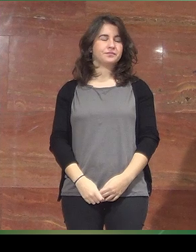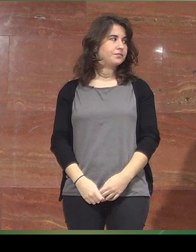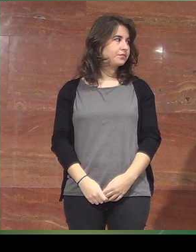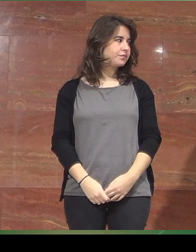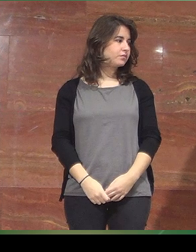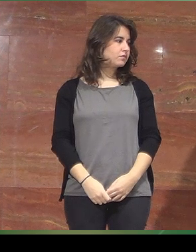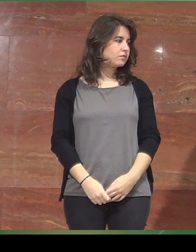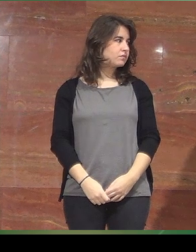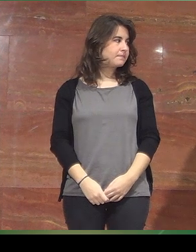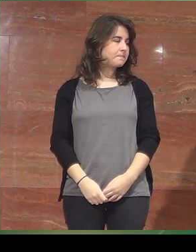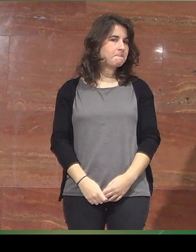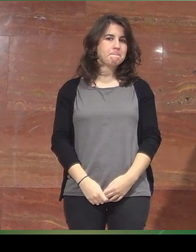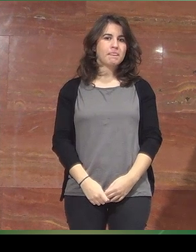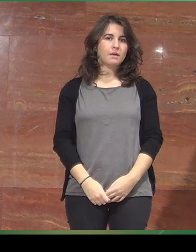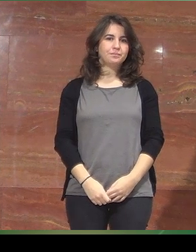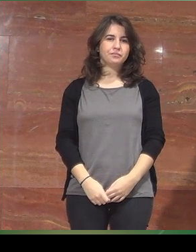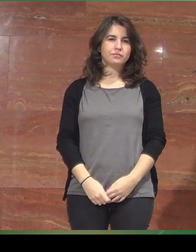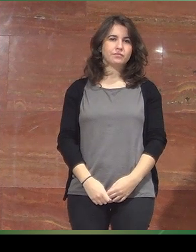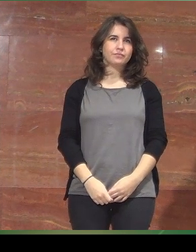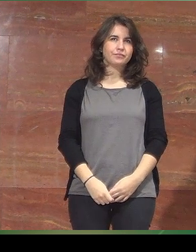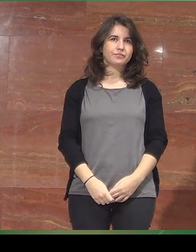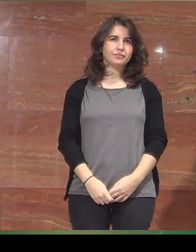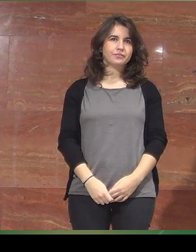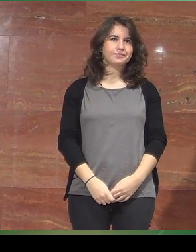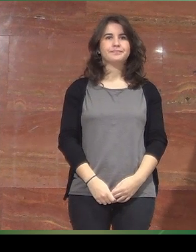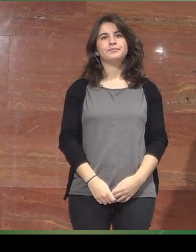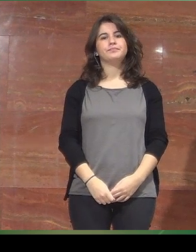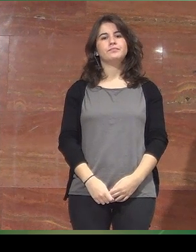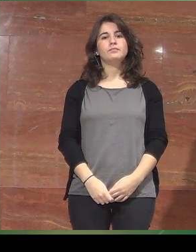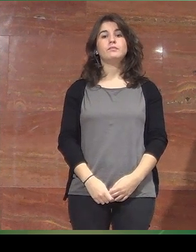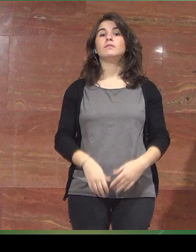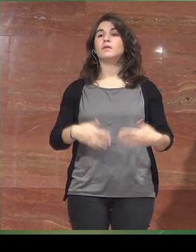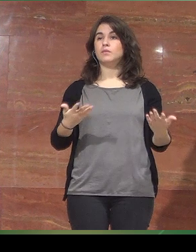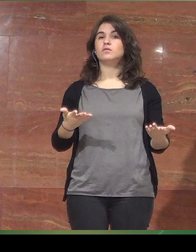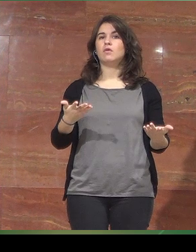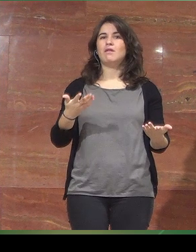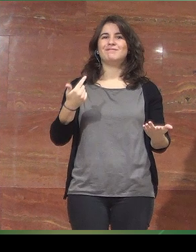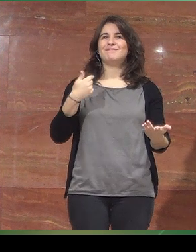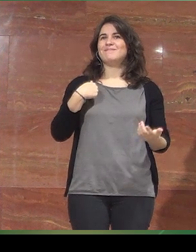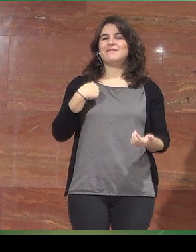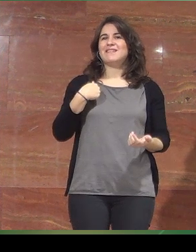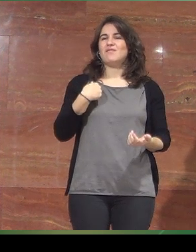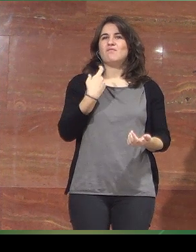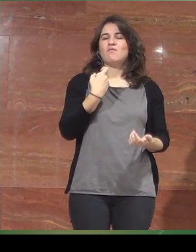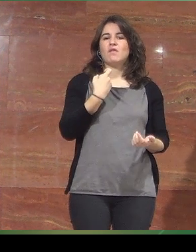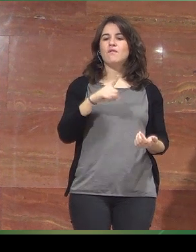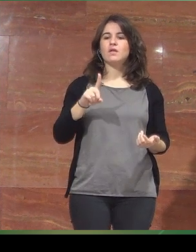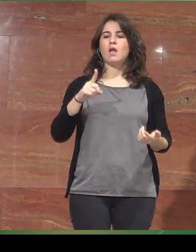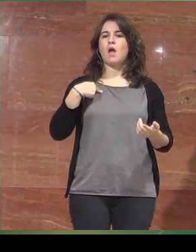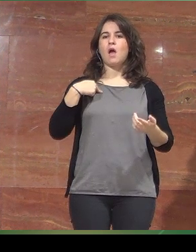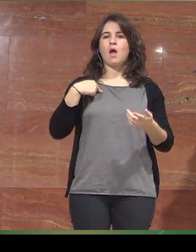the city by conceptualizing which way round the map had to be turned.